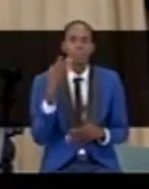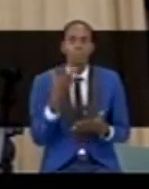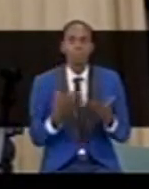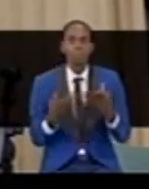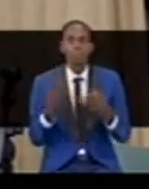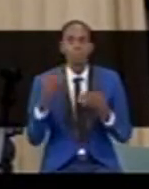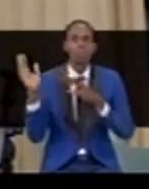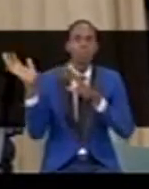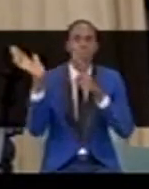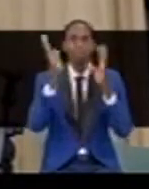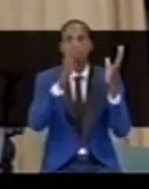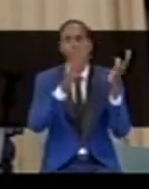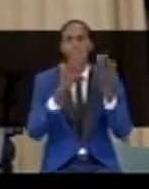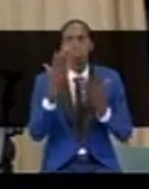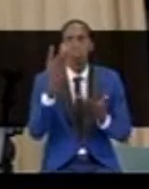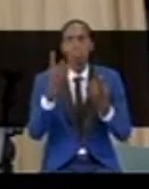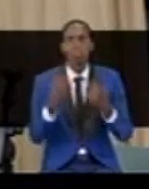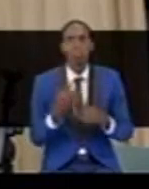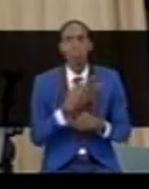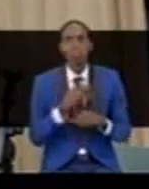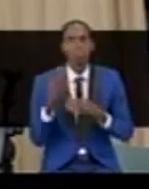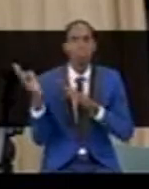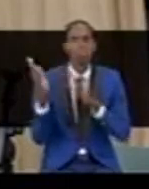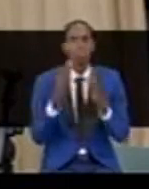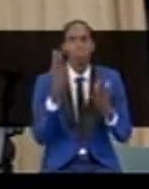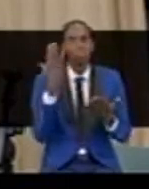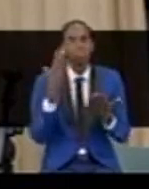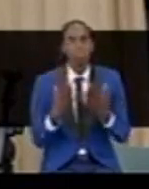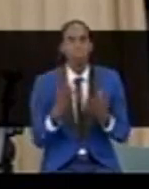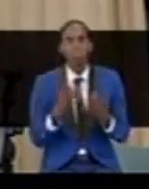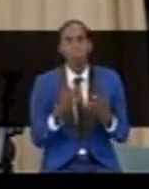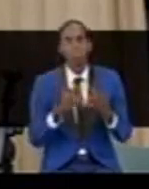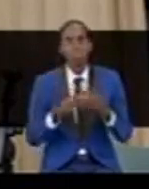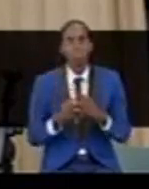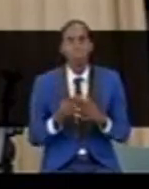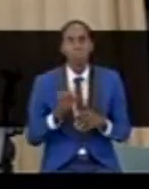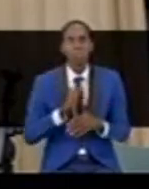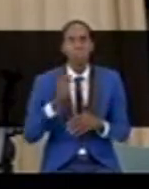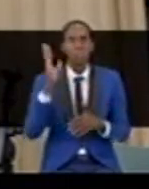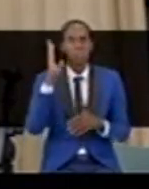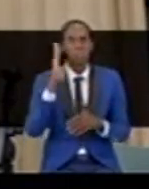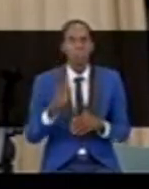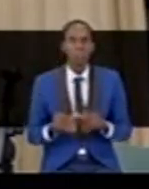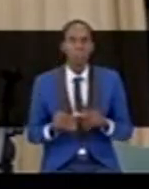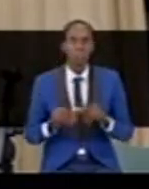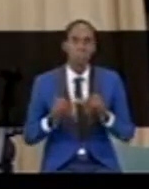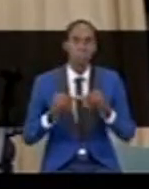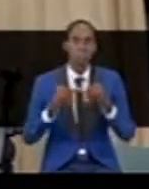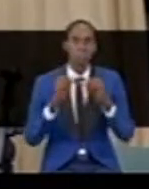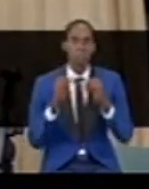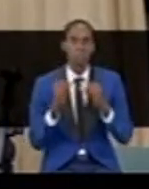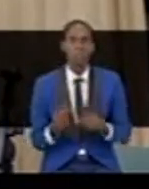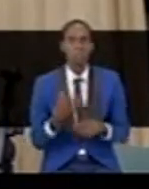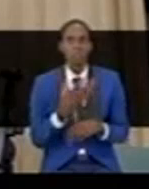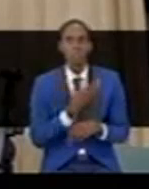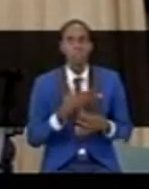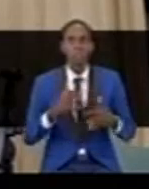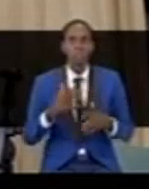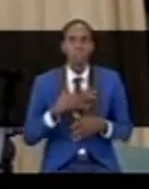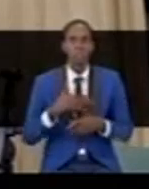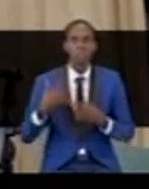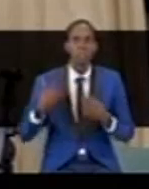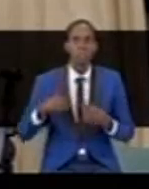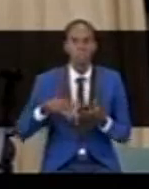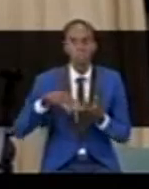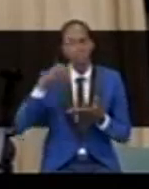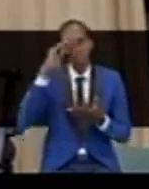come and the winds may blow, I remain steadfast. And let my heart